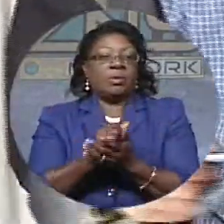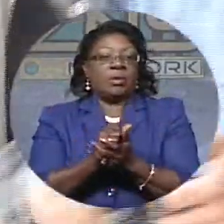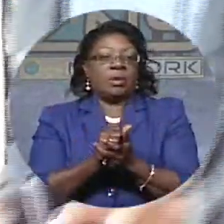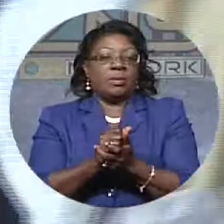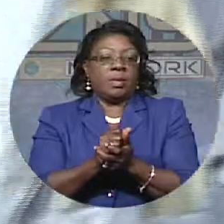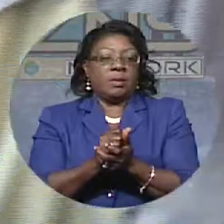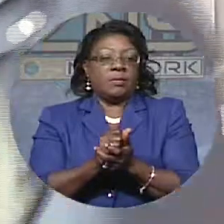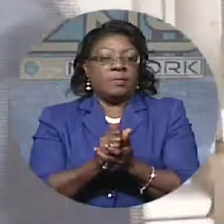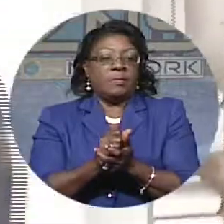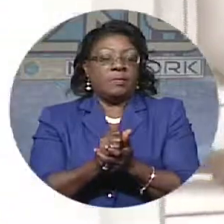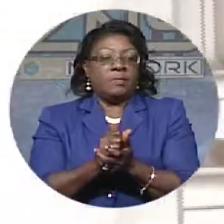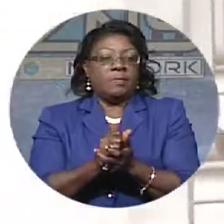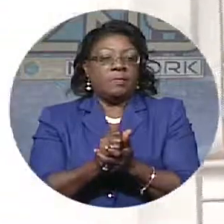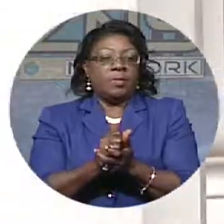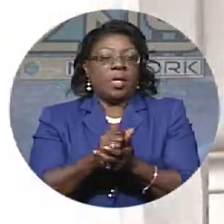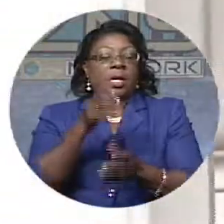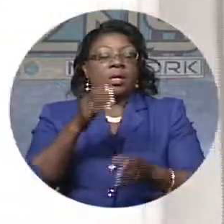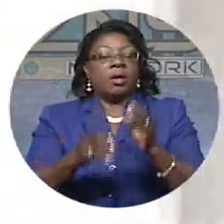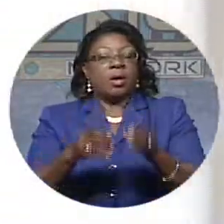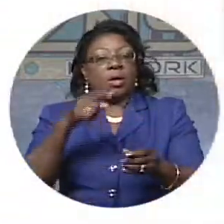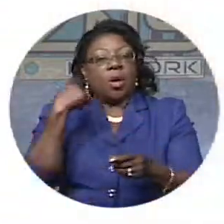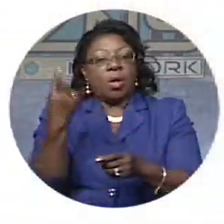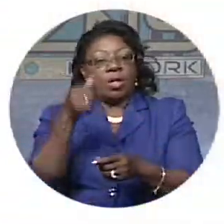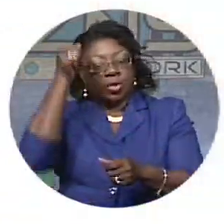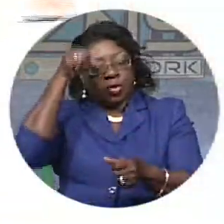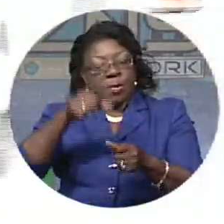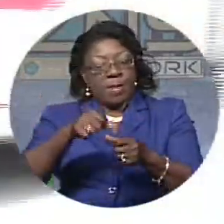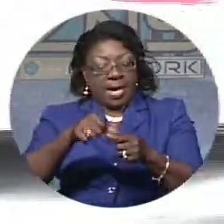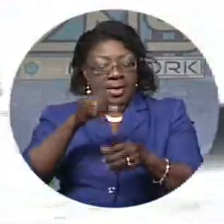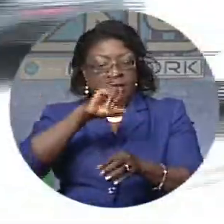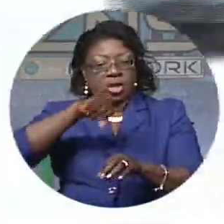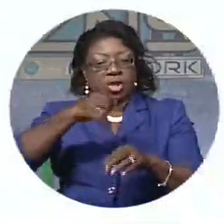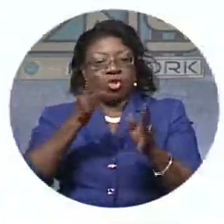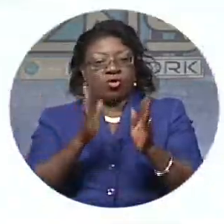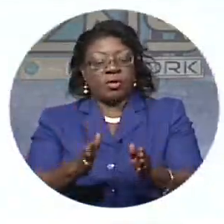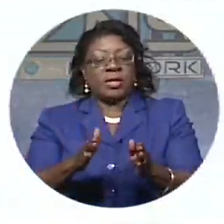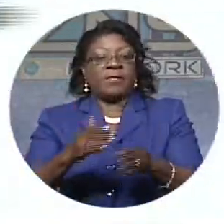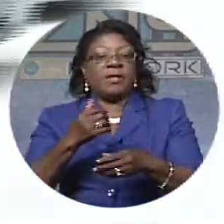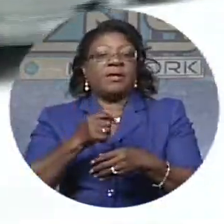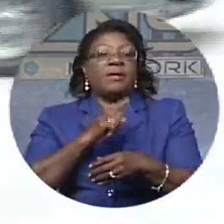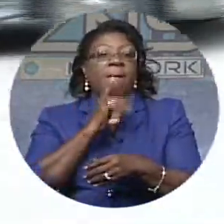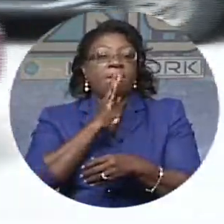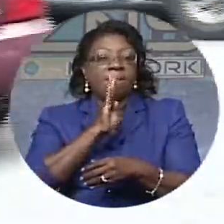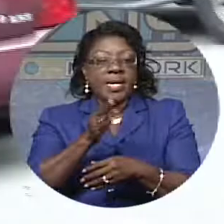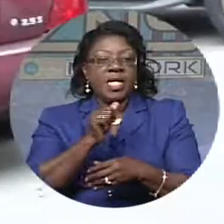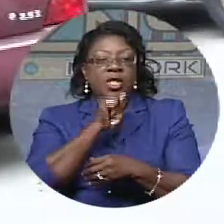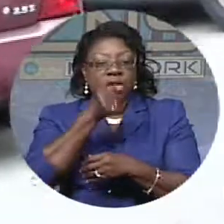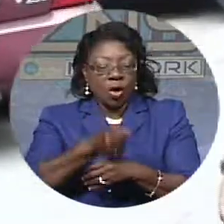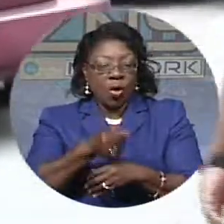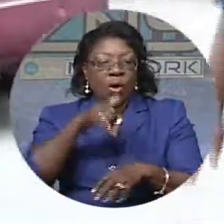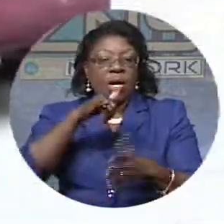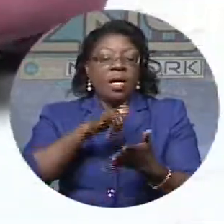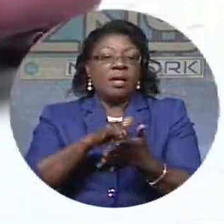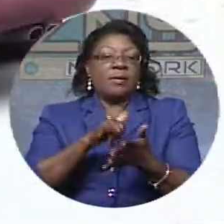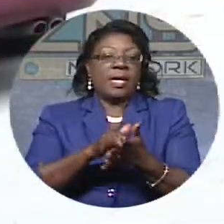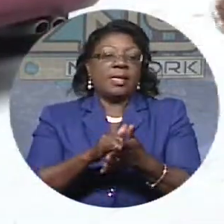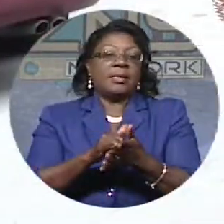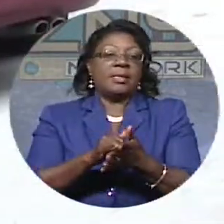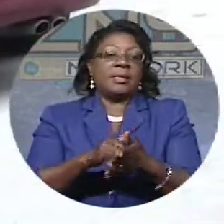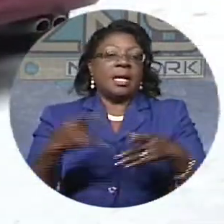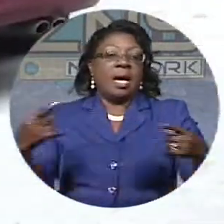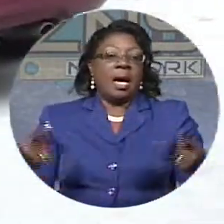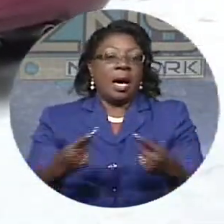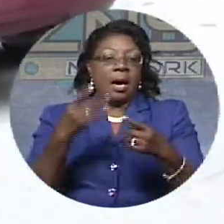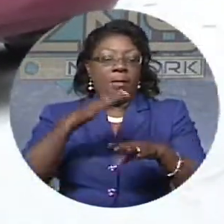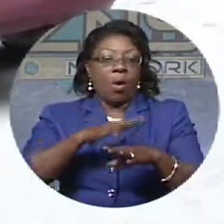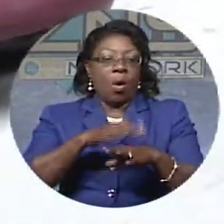the deceased 11-year-old Marco Archer affect their decision. Jurors have just one murder charge to consider. However, Justice